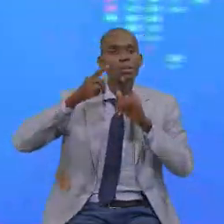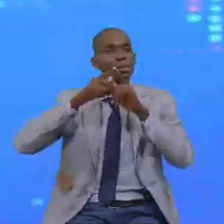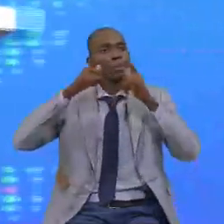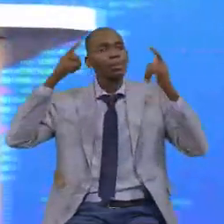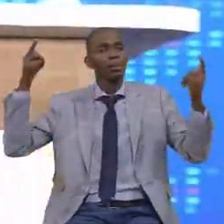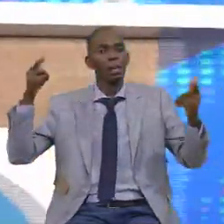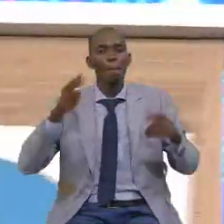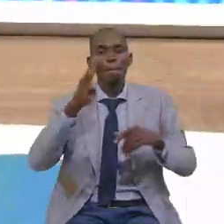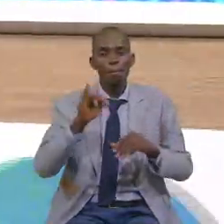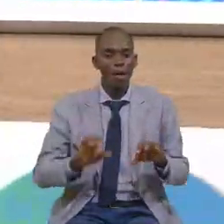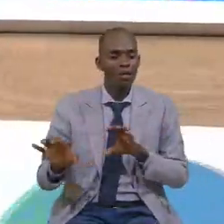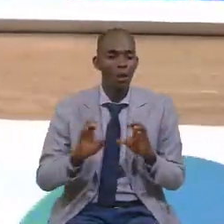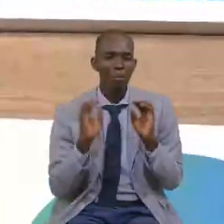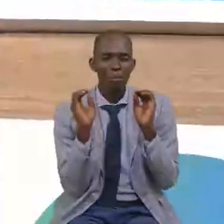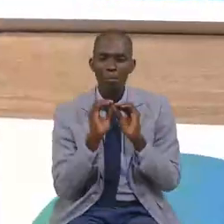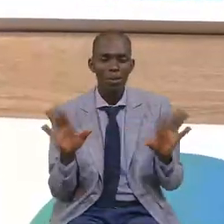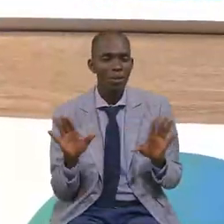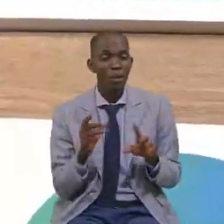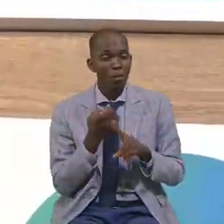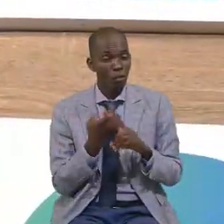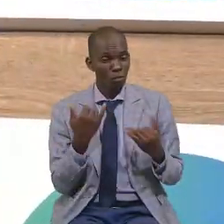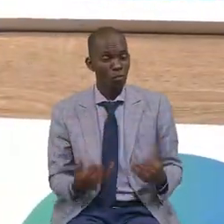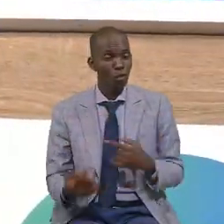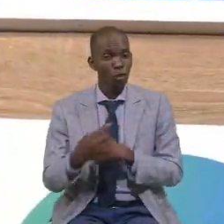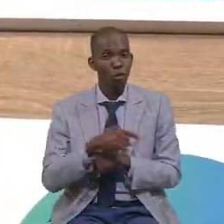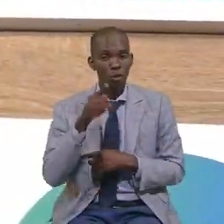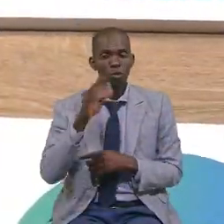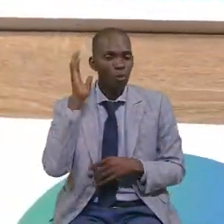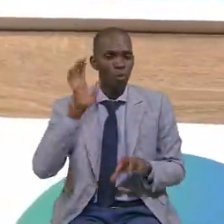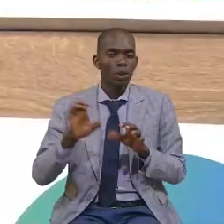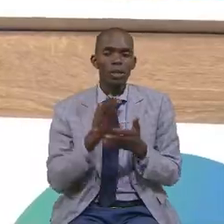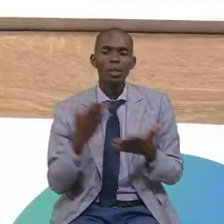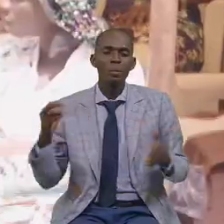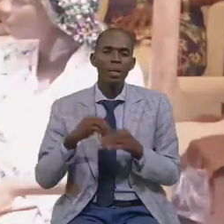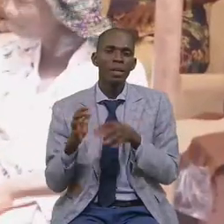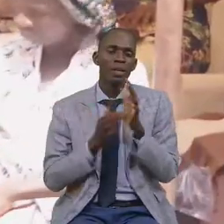doing nothing. From today, you will do something.